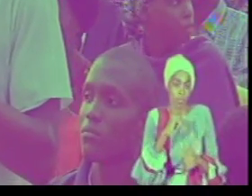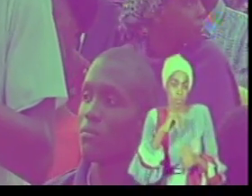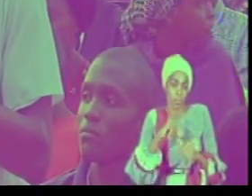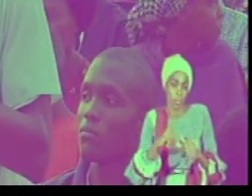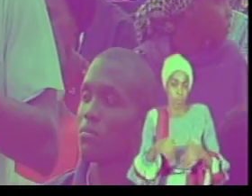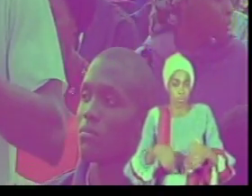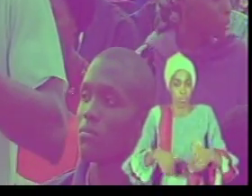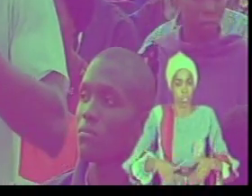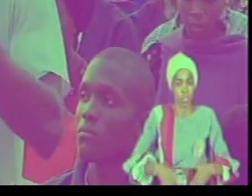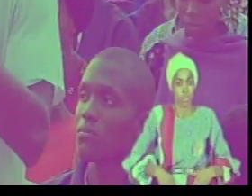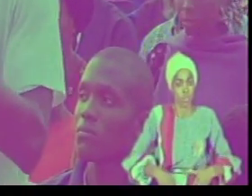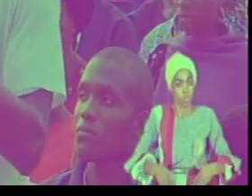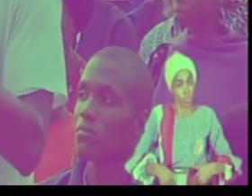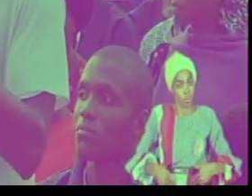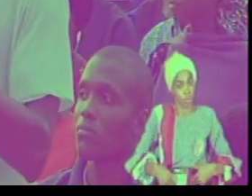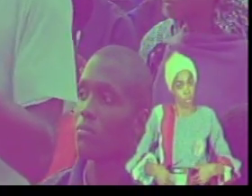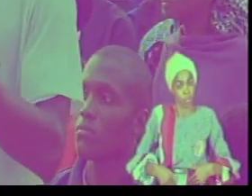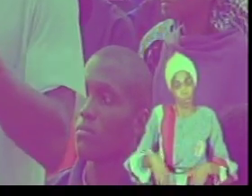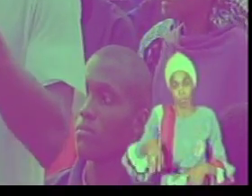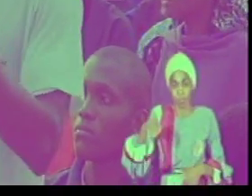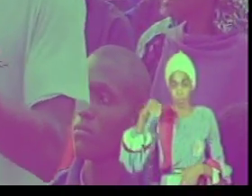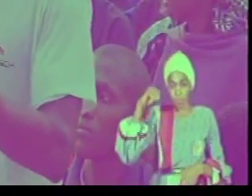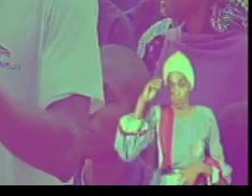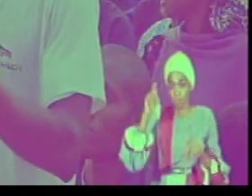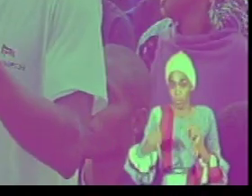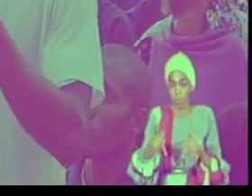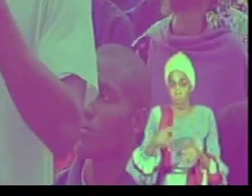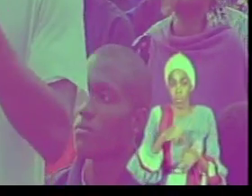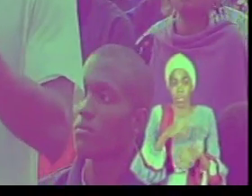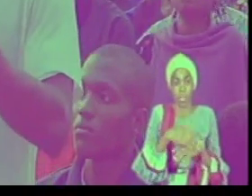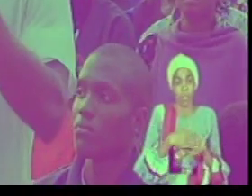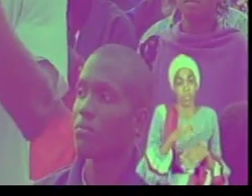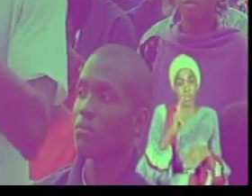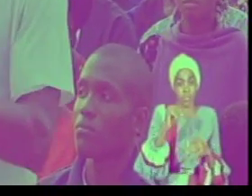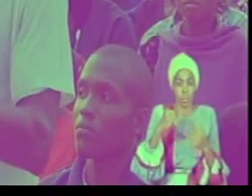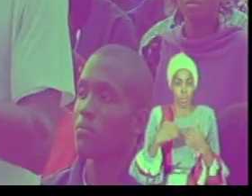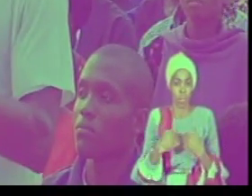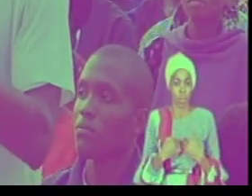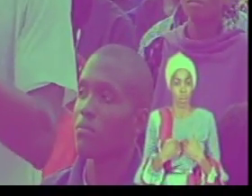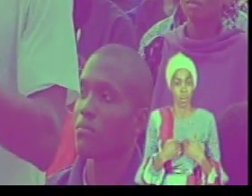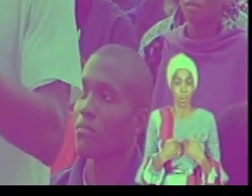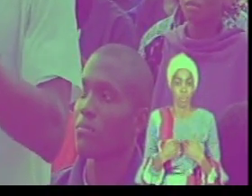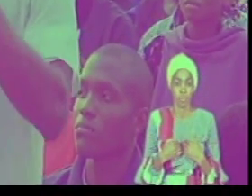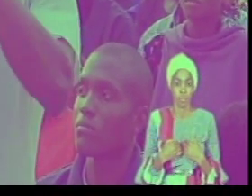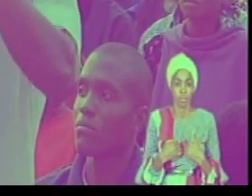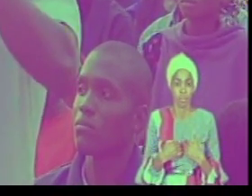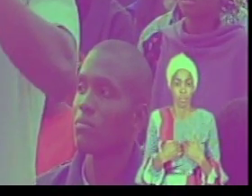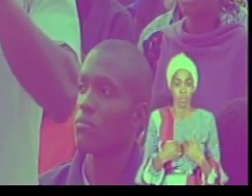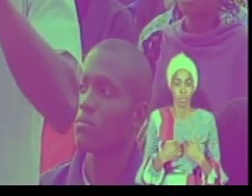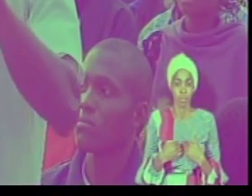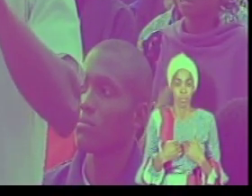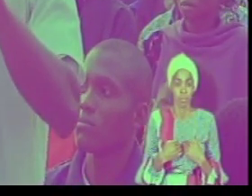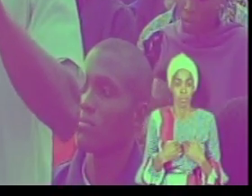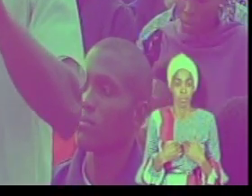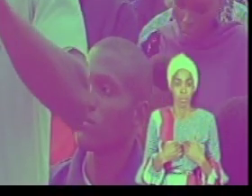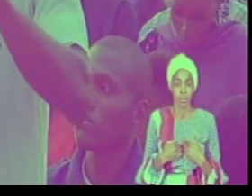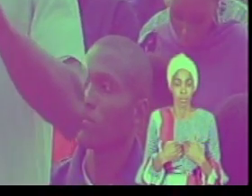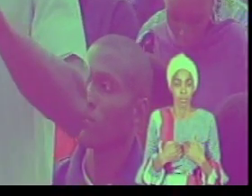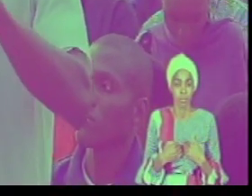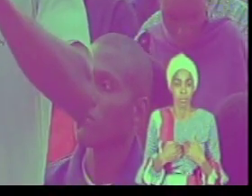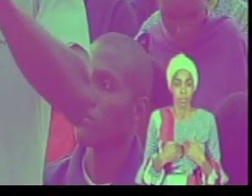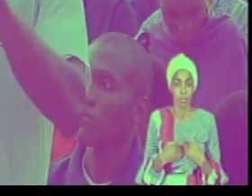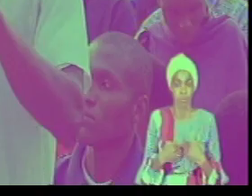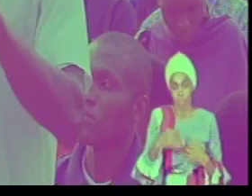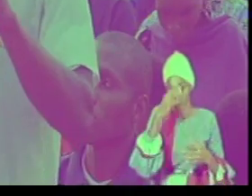you have credited yourself on the state that you want to be rebranded and you take away yourself from this state